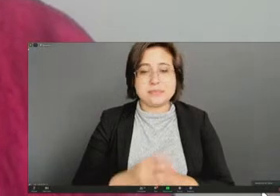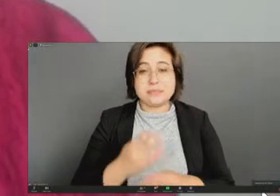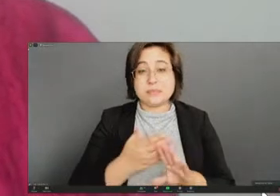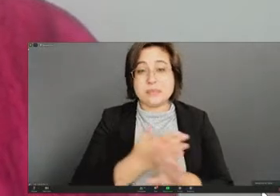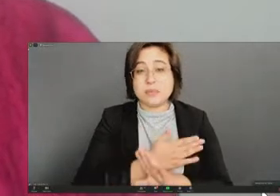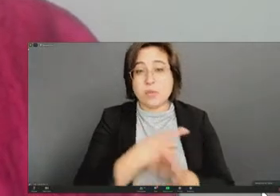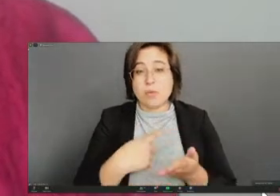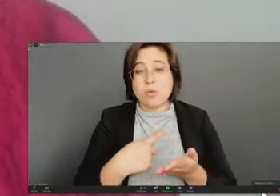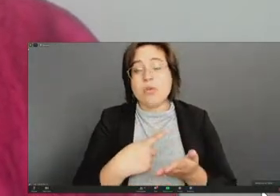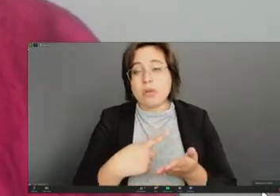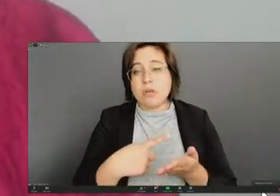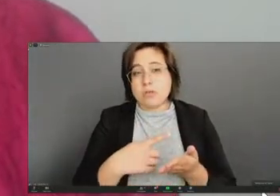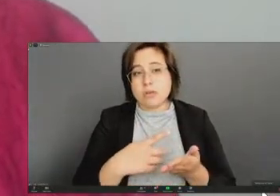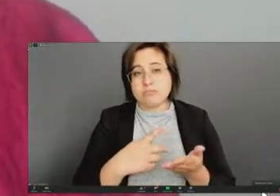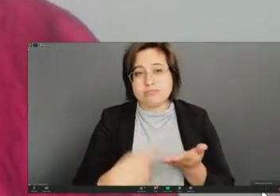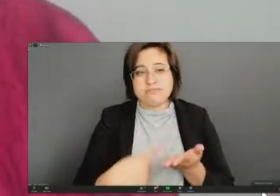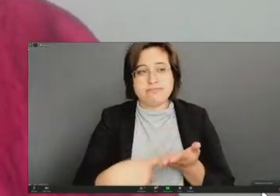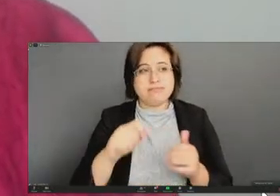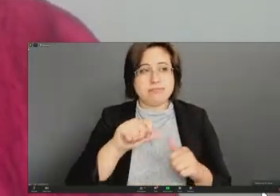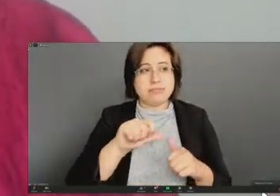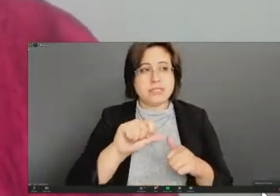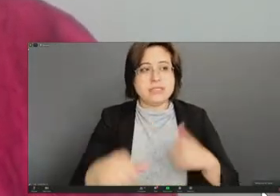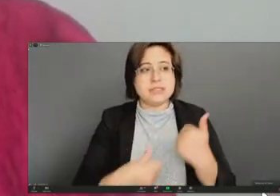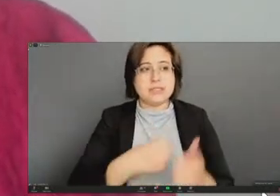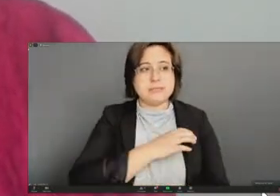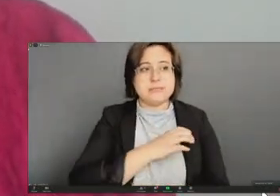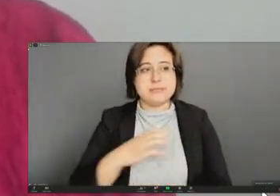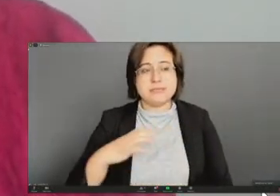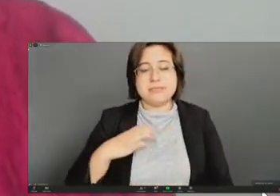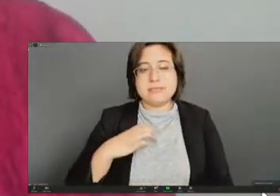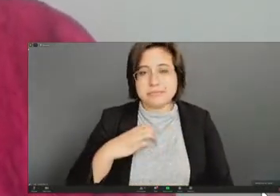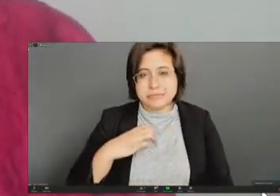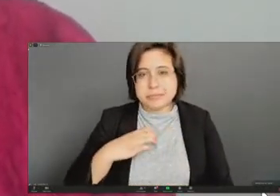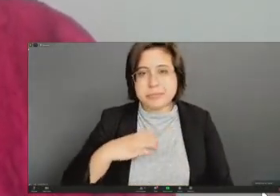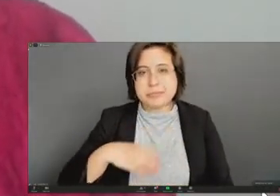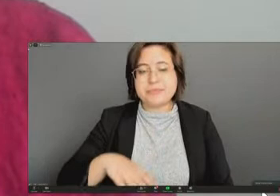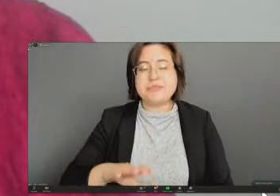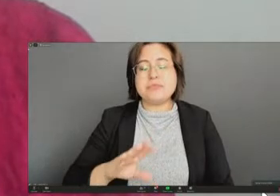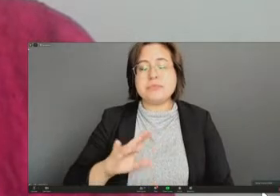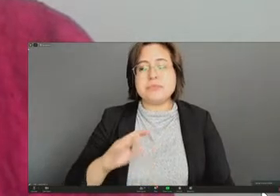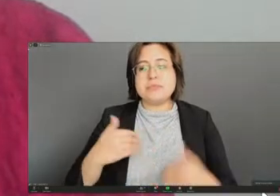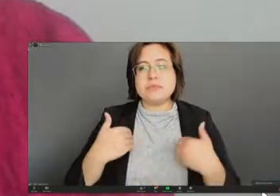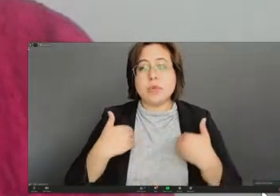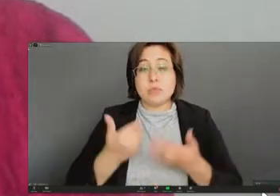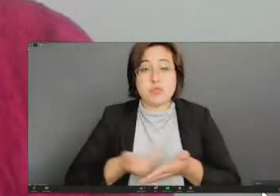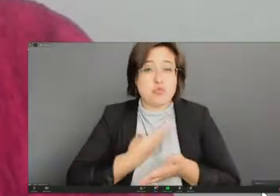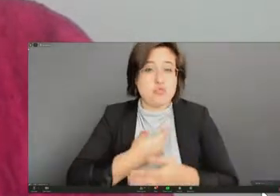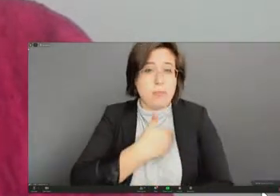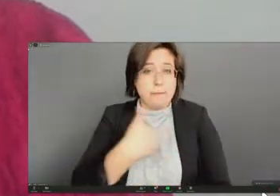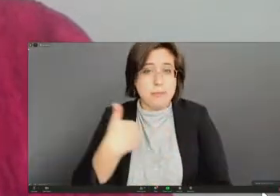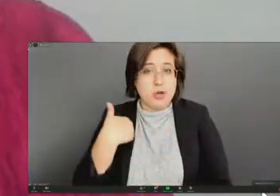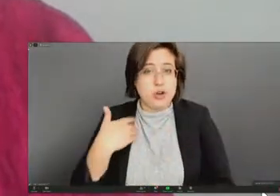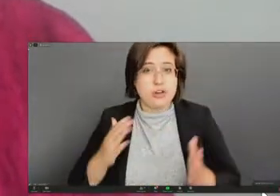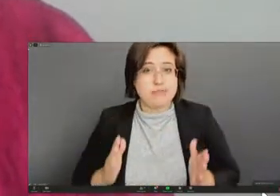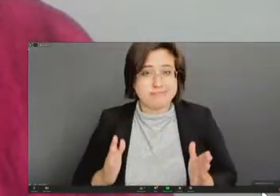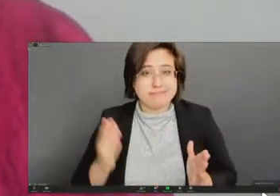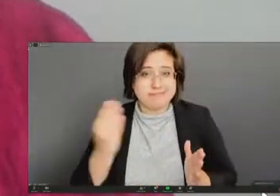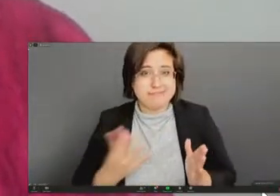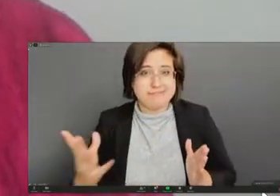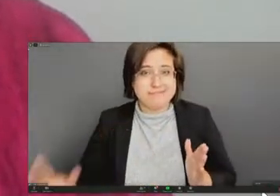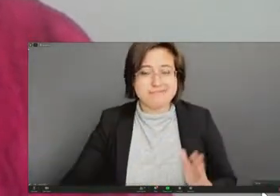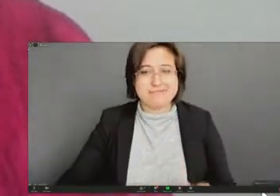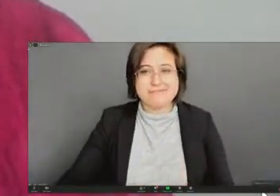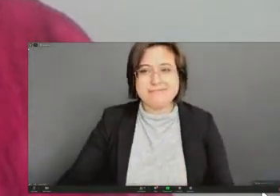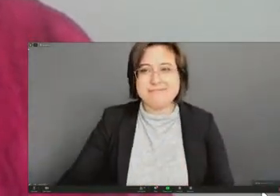subcommittee presentation, we have a new member, ex officio member,